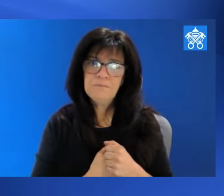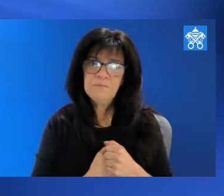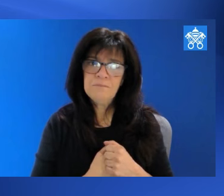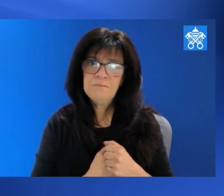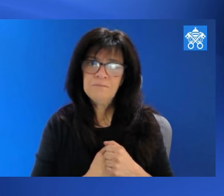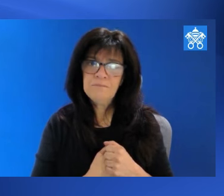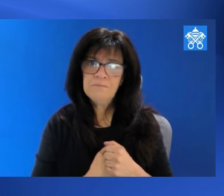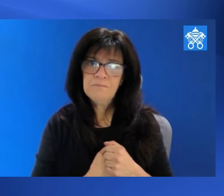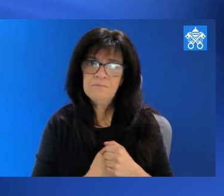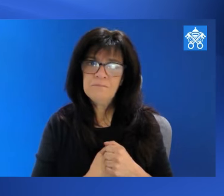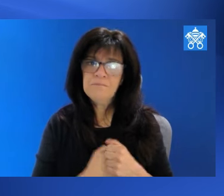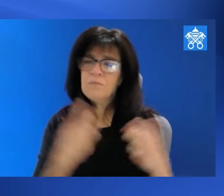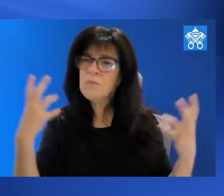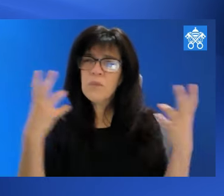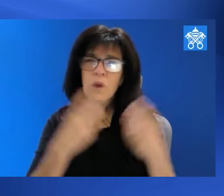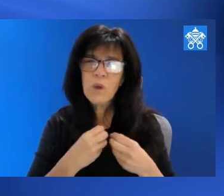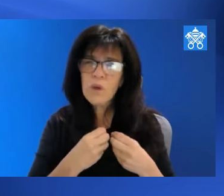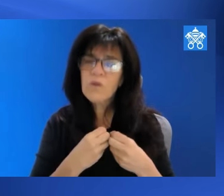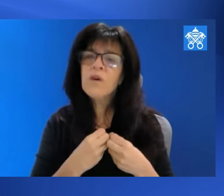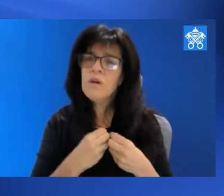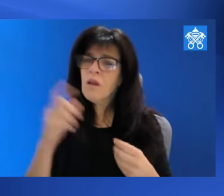Lord is really marvelous.